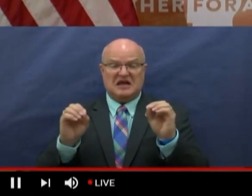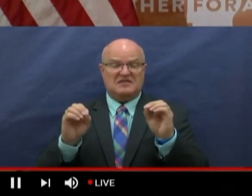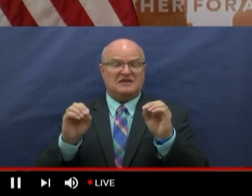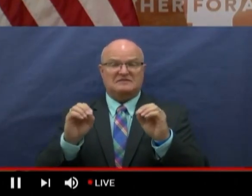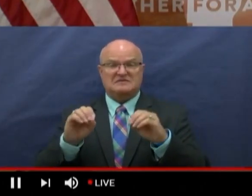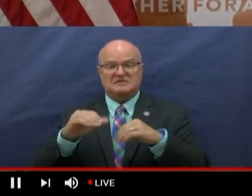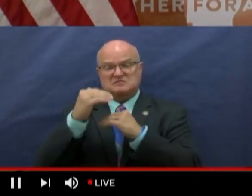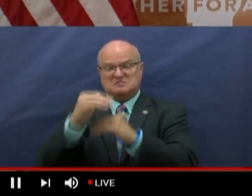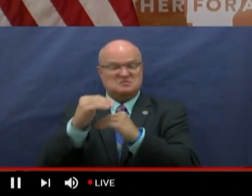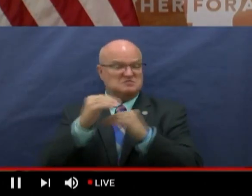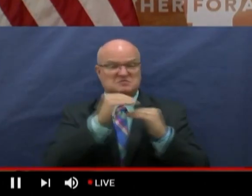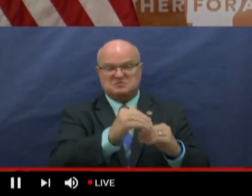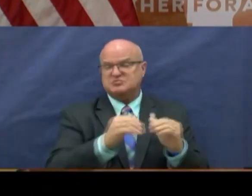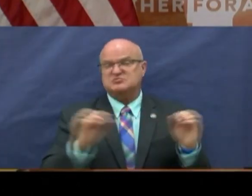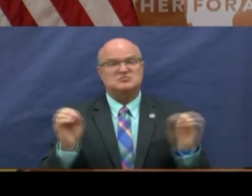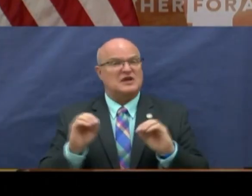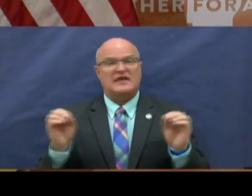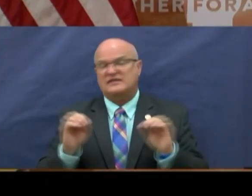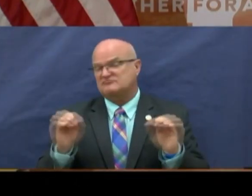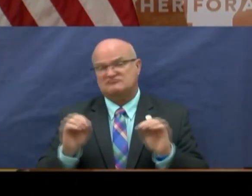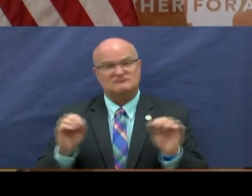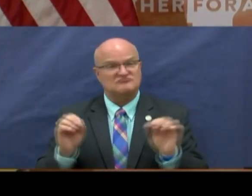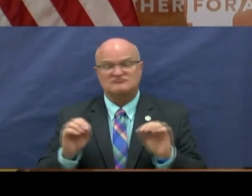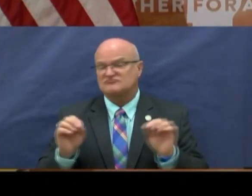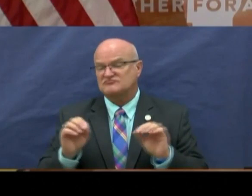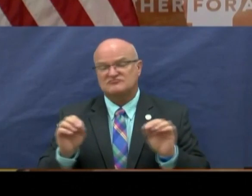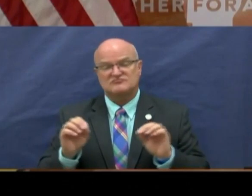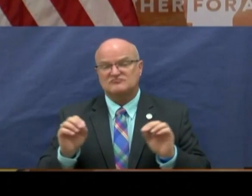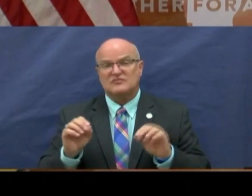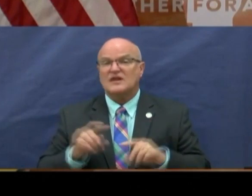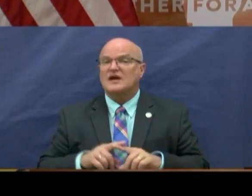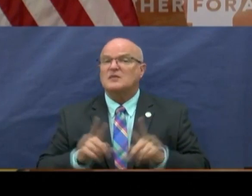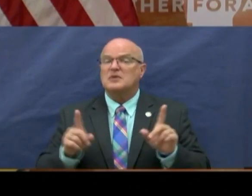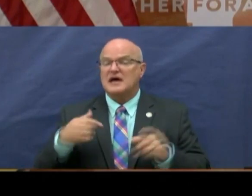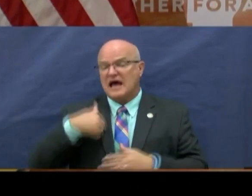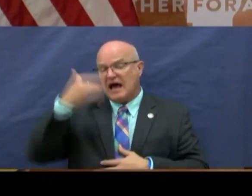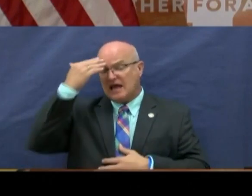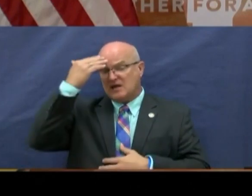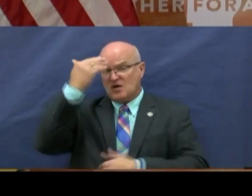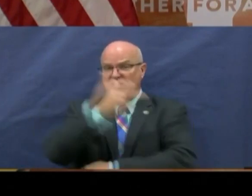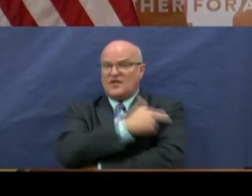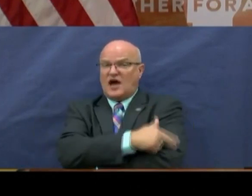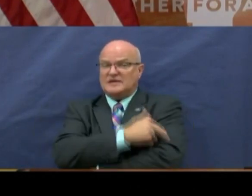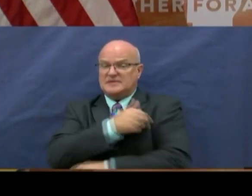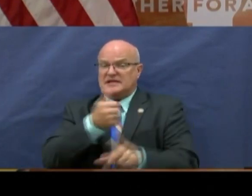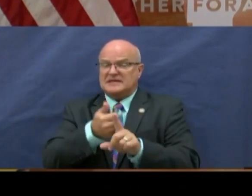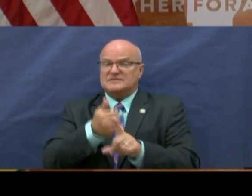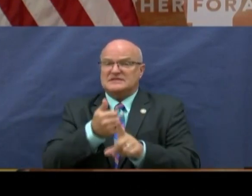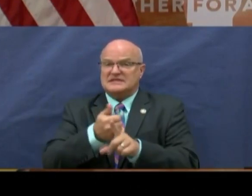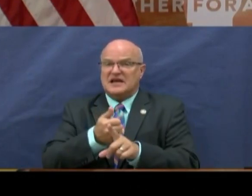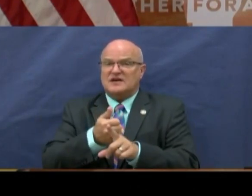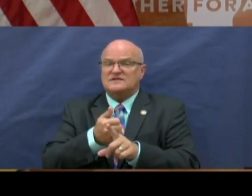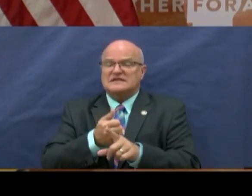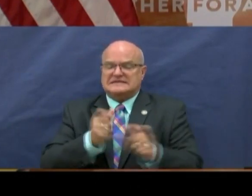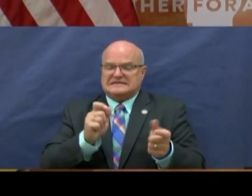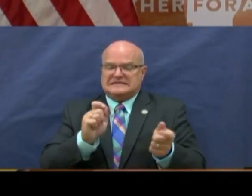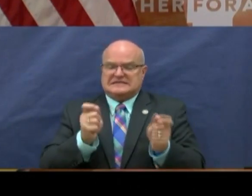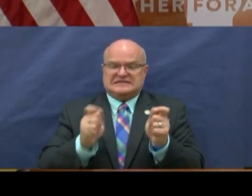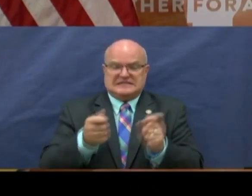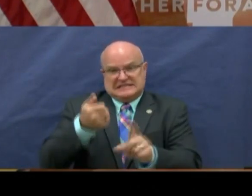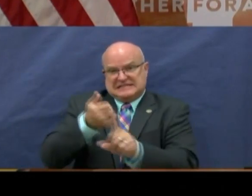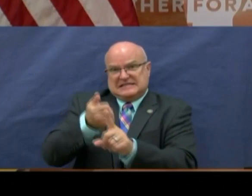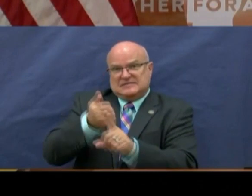additional restrictions on elective procedures. But I know that the hospitals have to make their own adjustments within